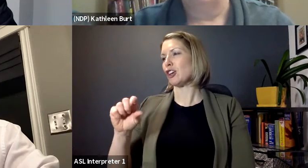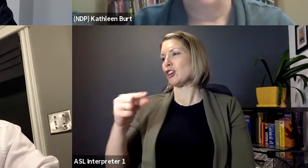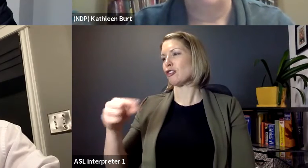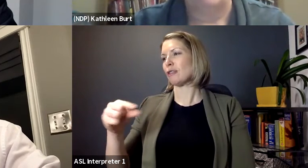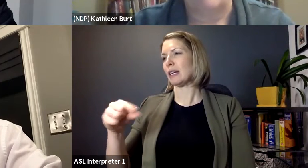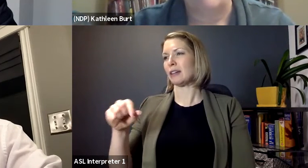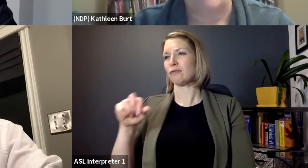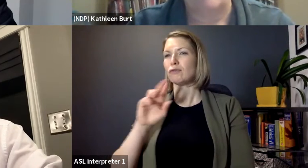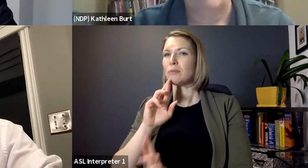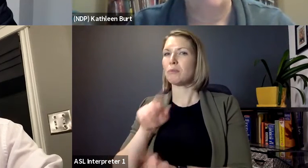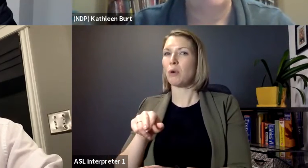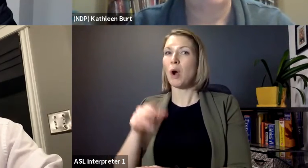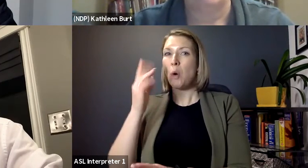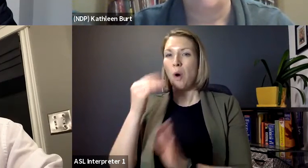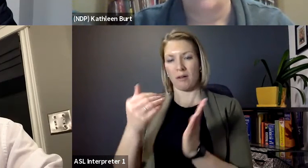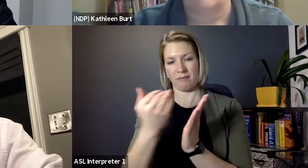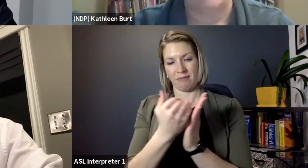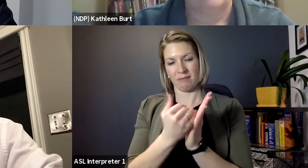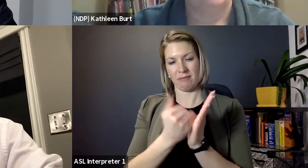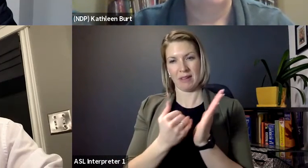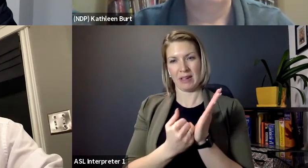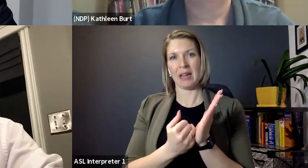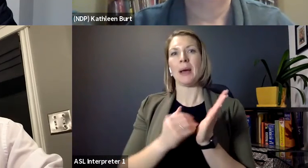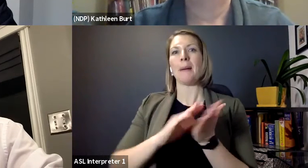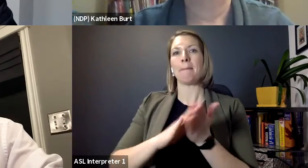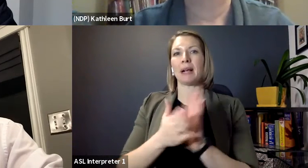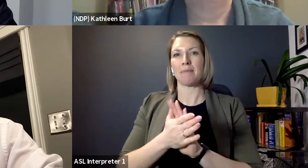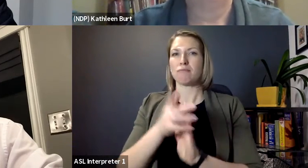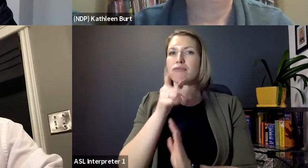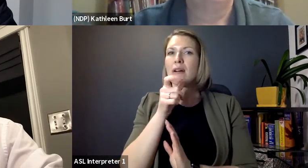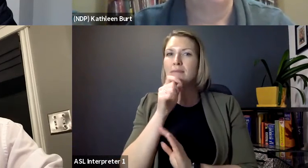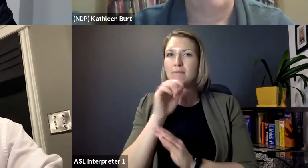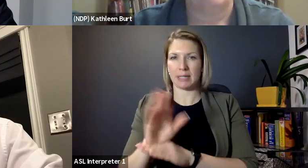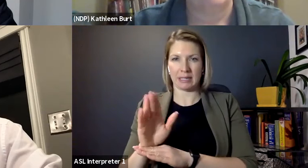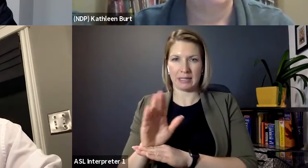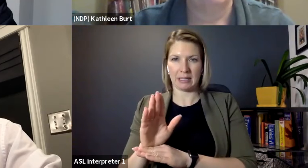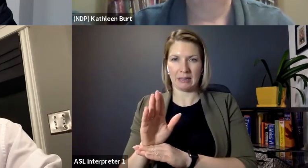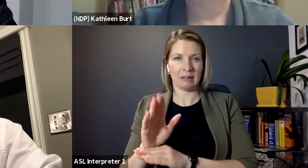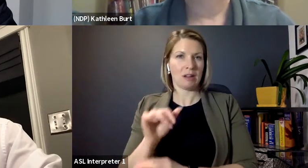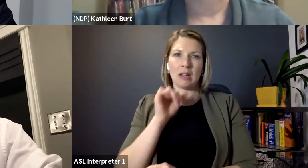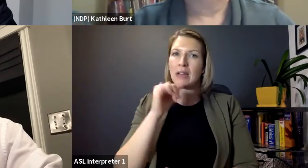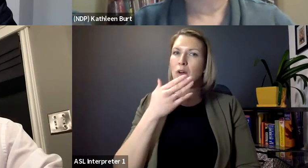lot of privatization, which is not good for keeping money in the province.